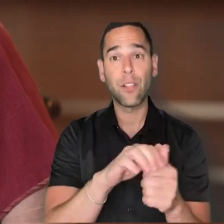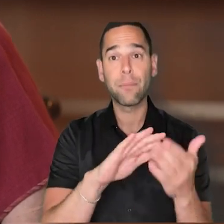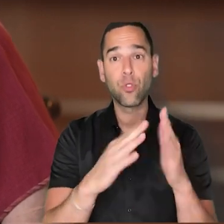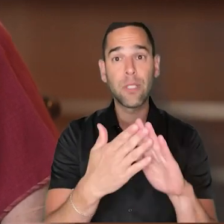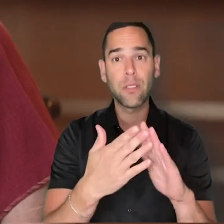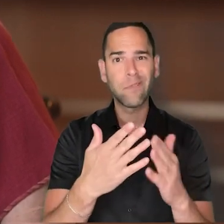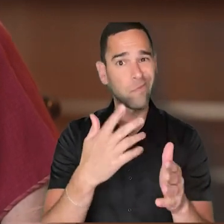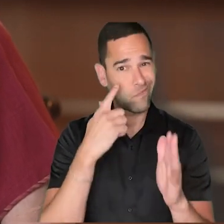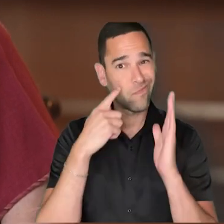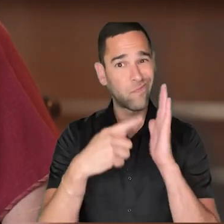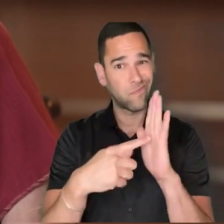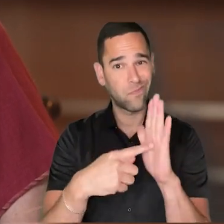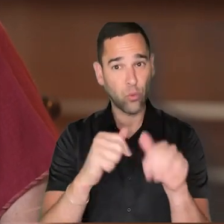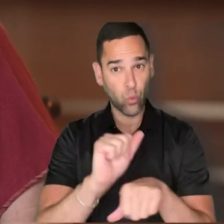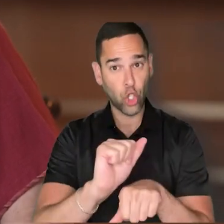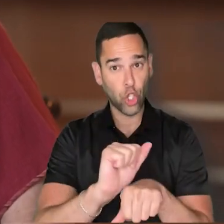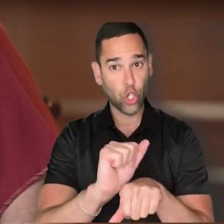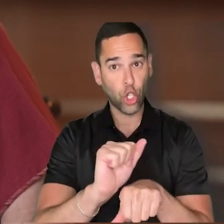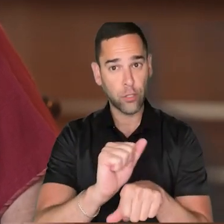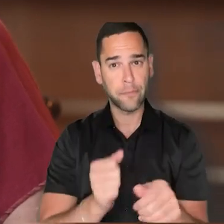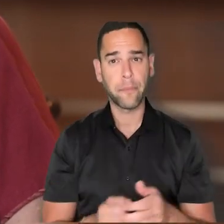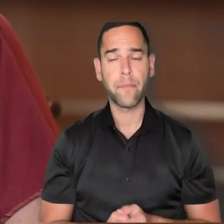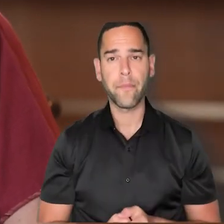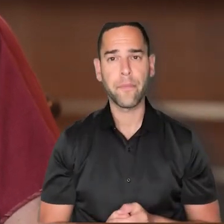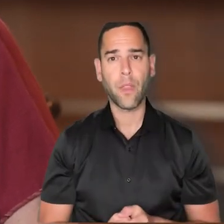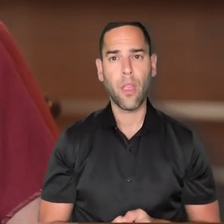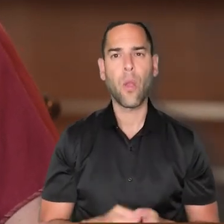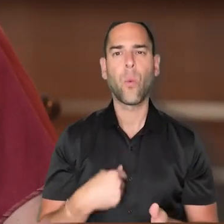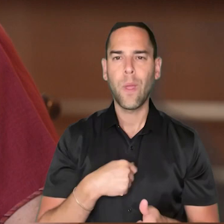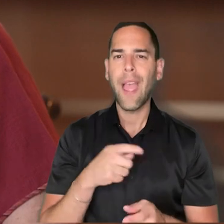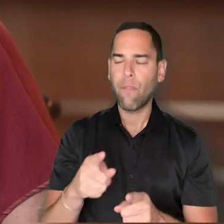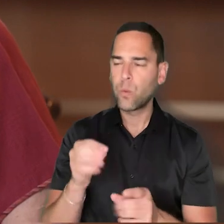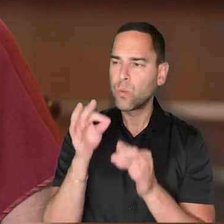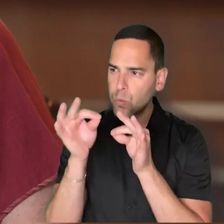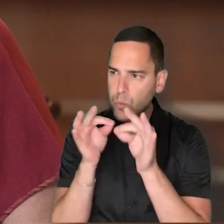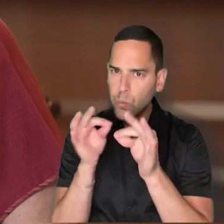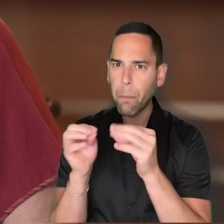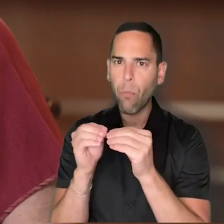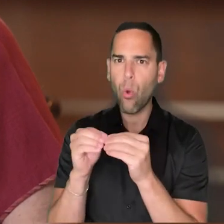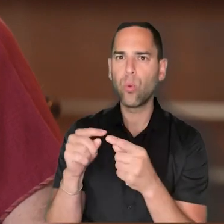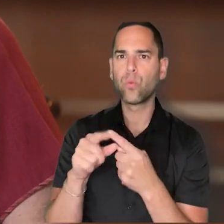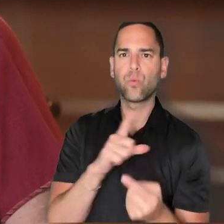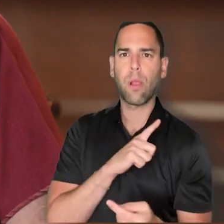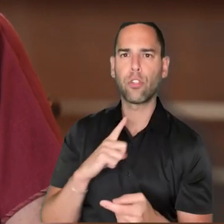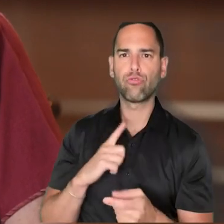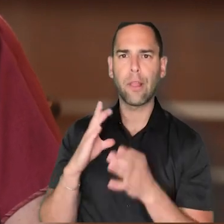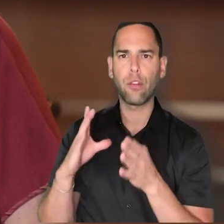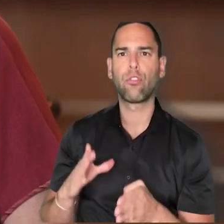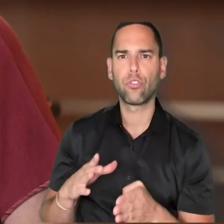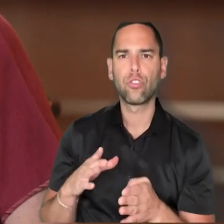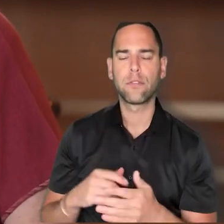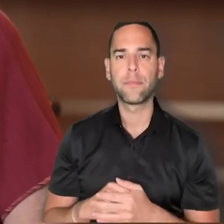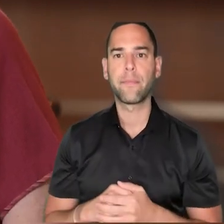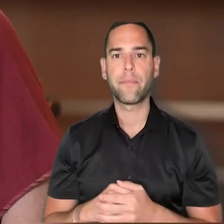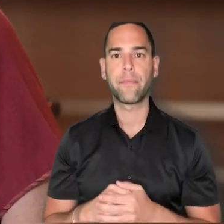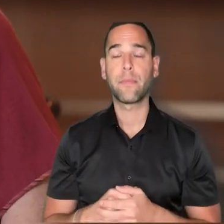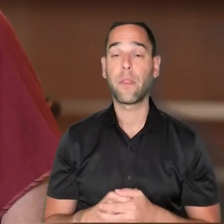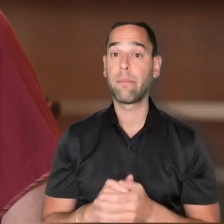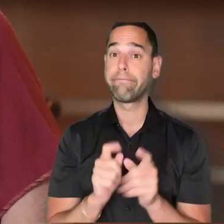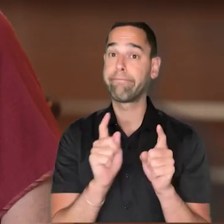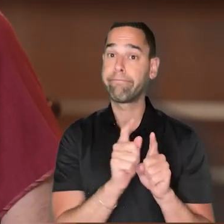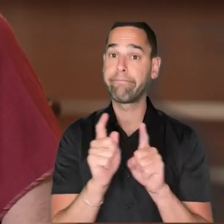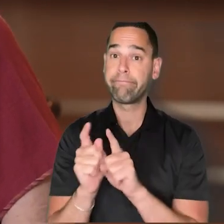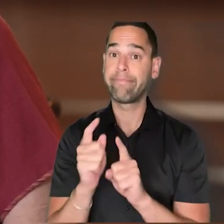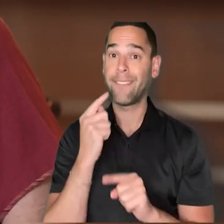to participate in the community, including in work. So we have a lot further to go in this regard.